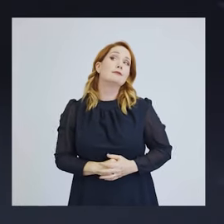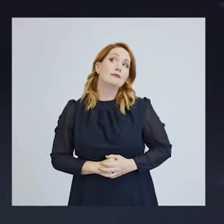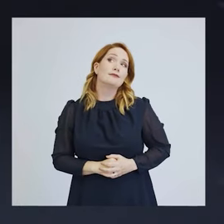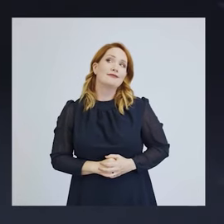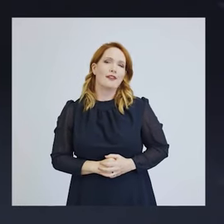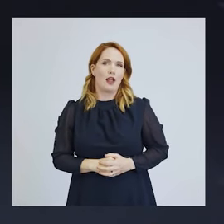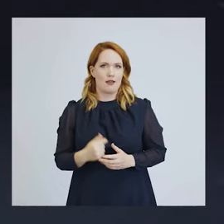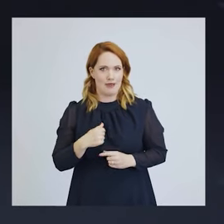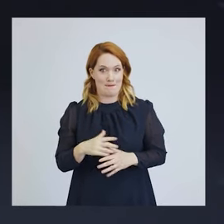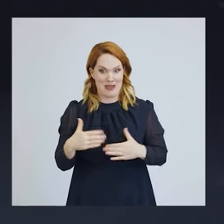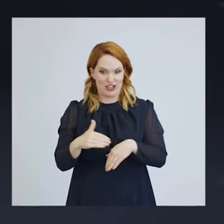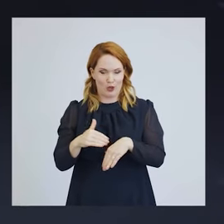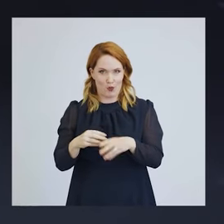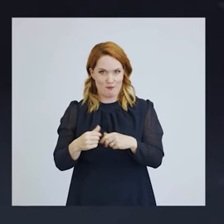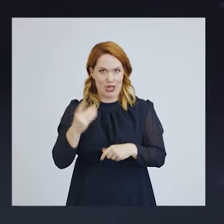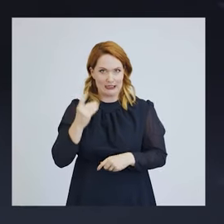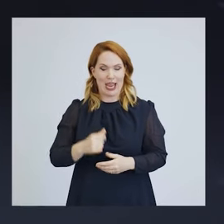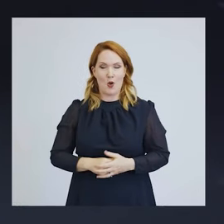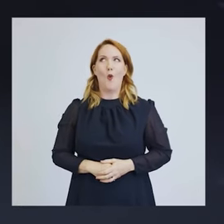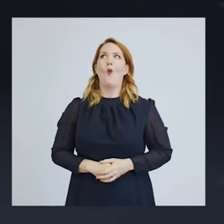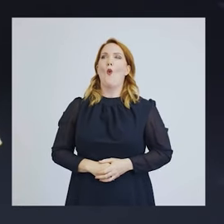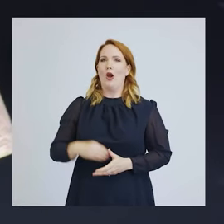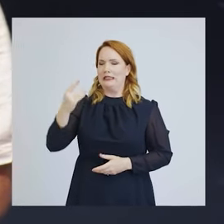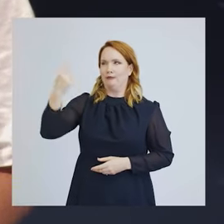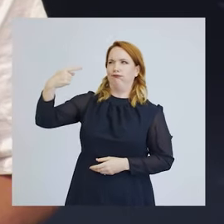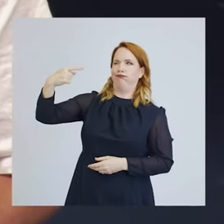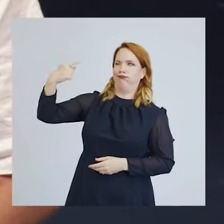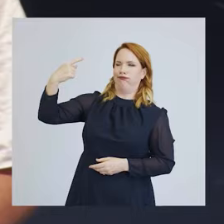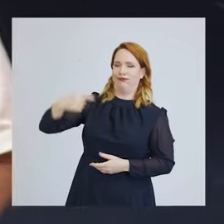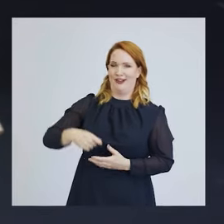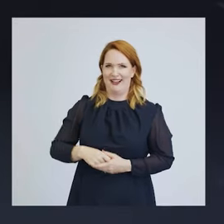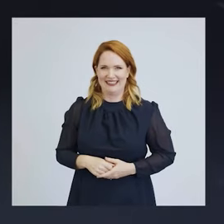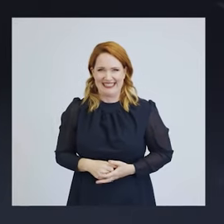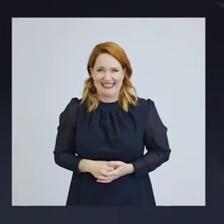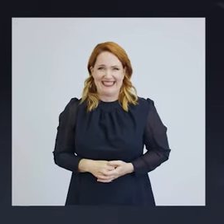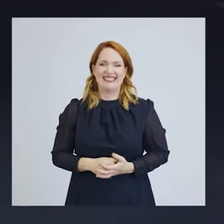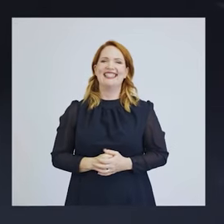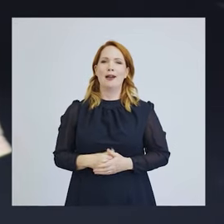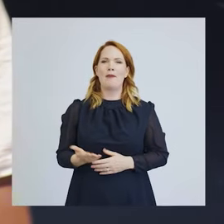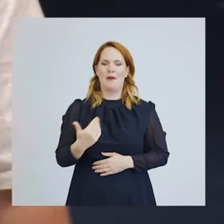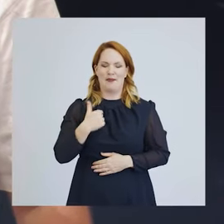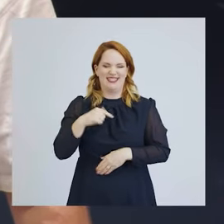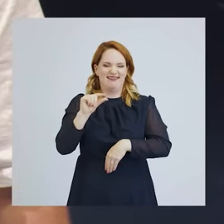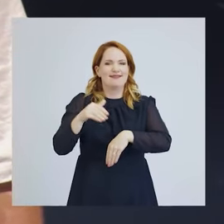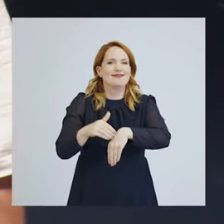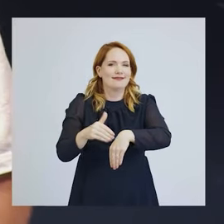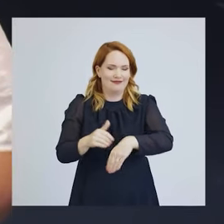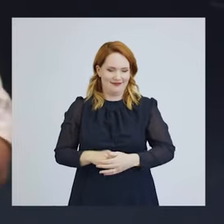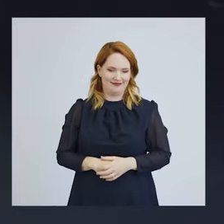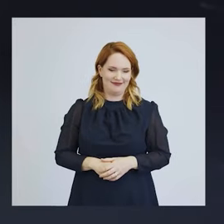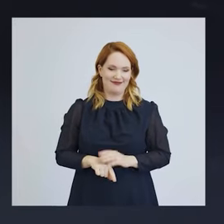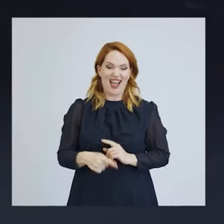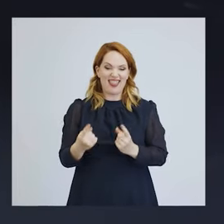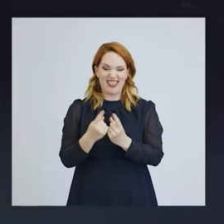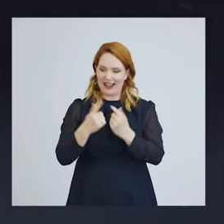Do you know who my dad is?" And I got in massive trouble after that. My dad told me off. But I used to just think I